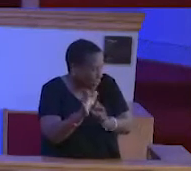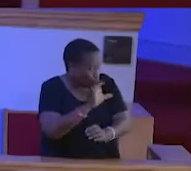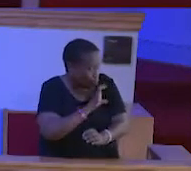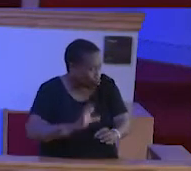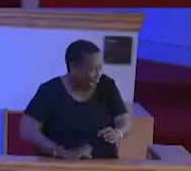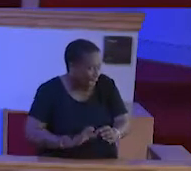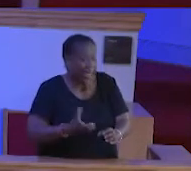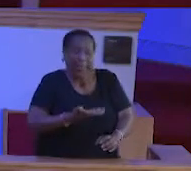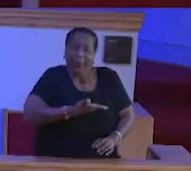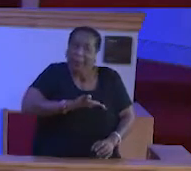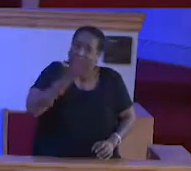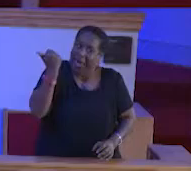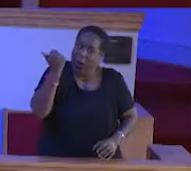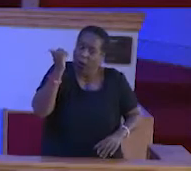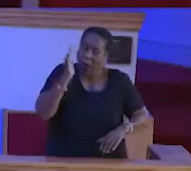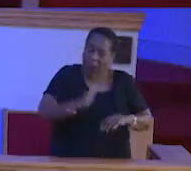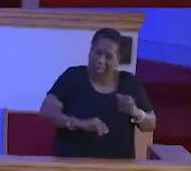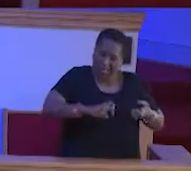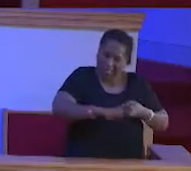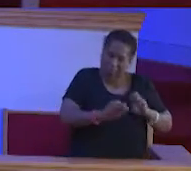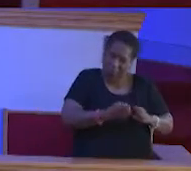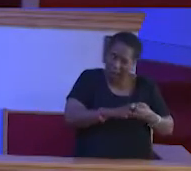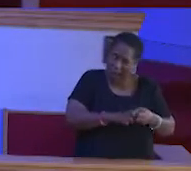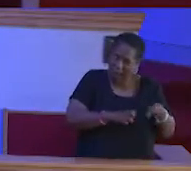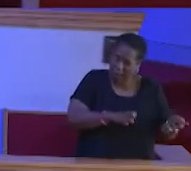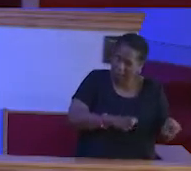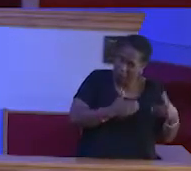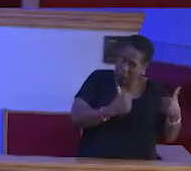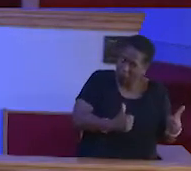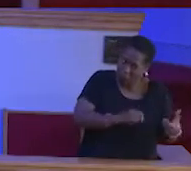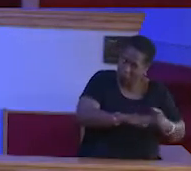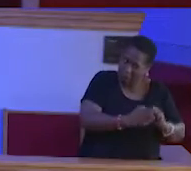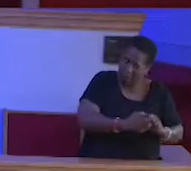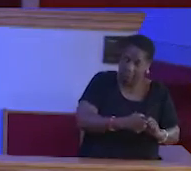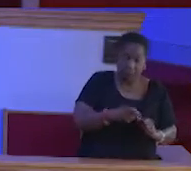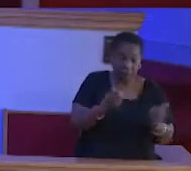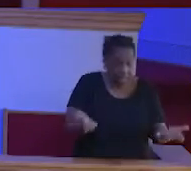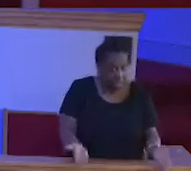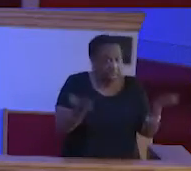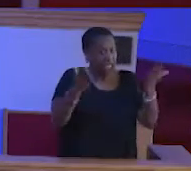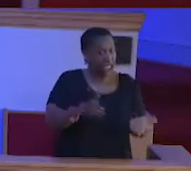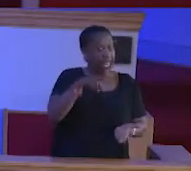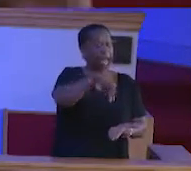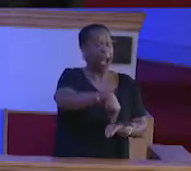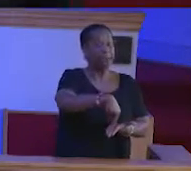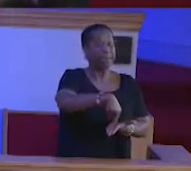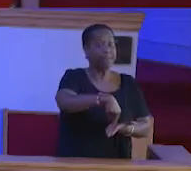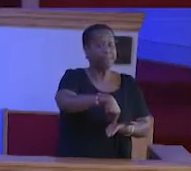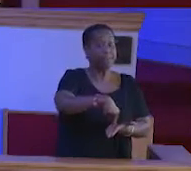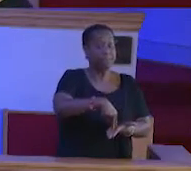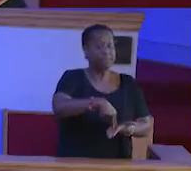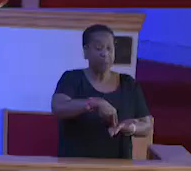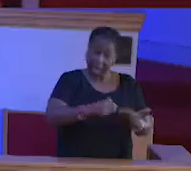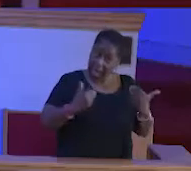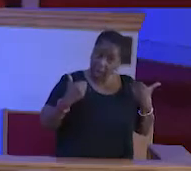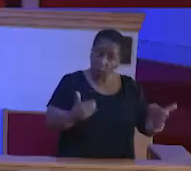is greater than the problem of your current predicament. Stand up. And well, I know you can't stand.